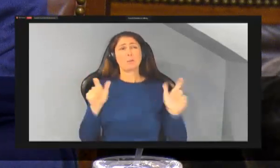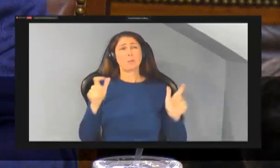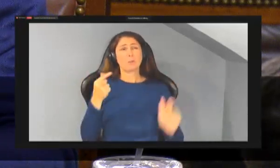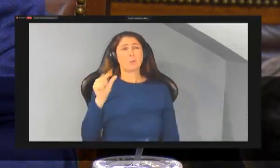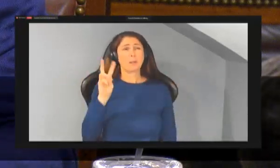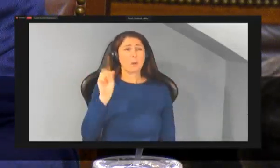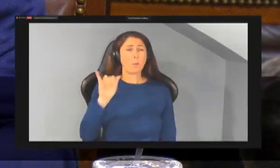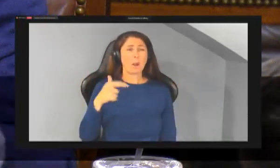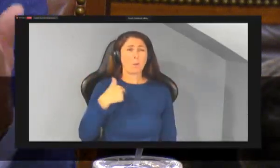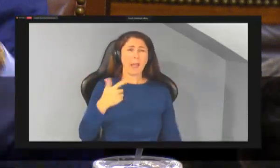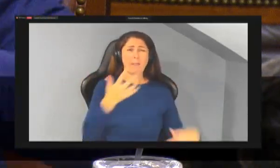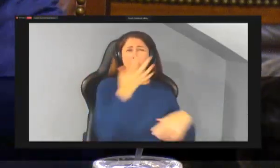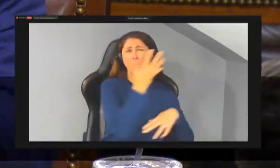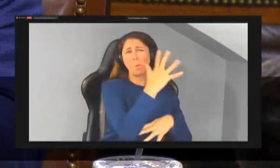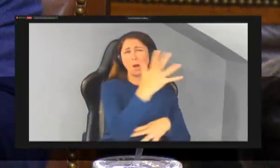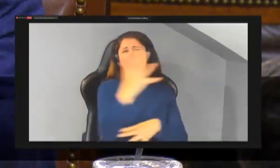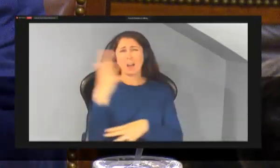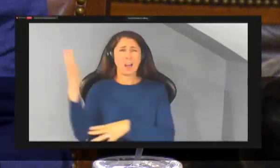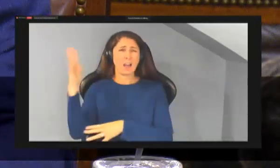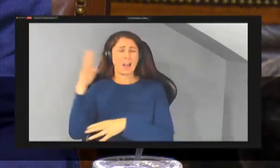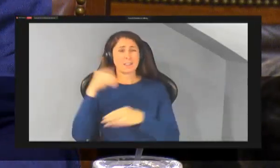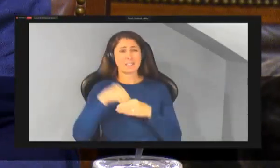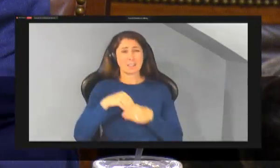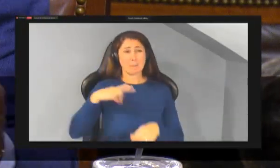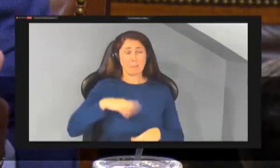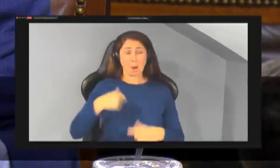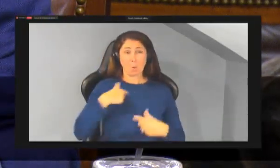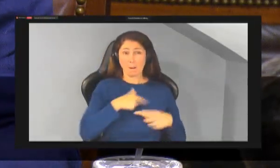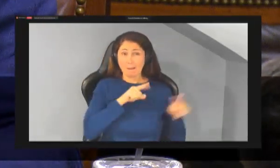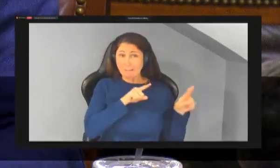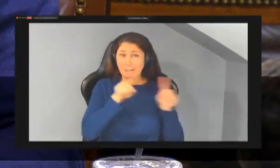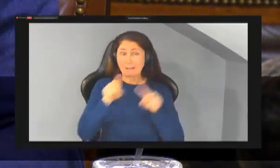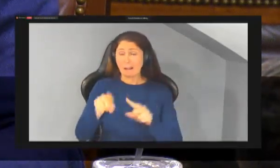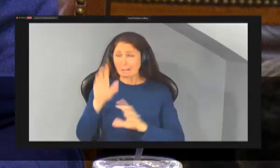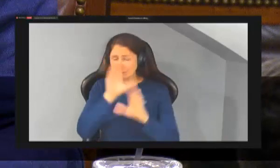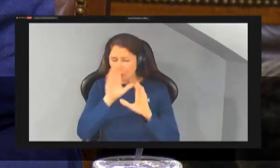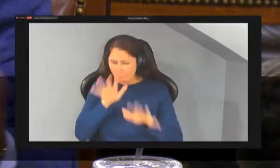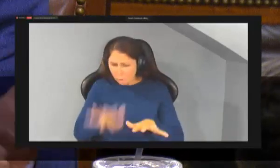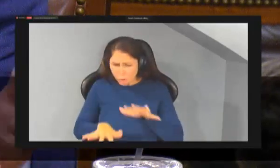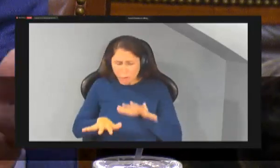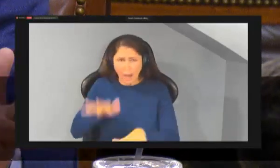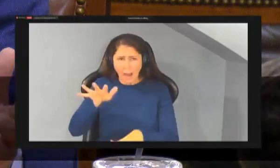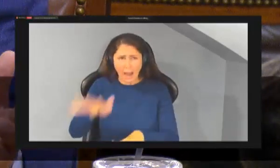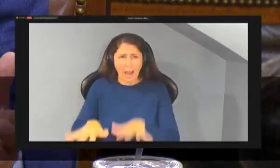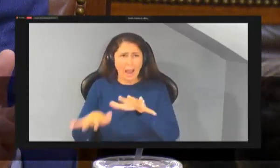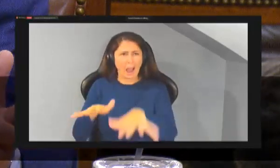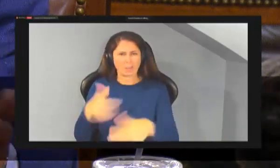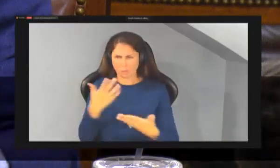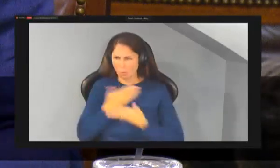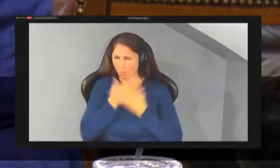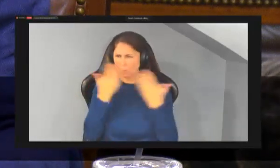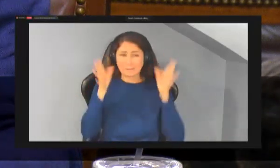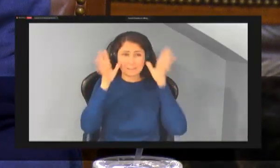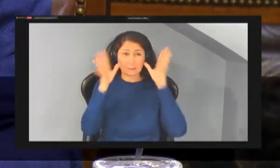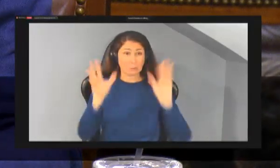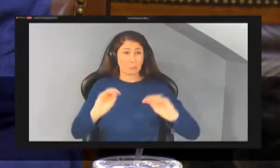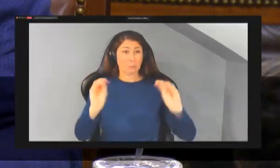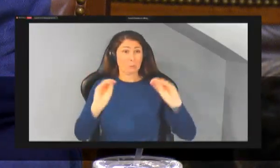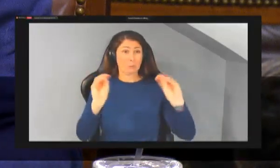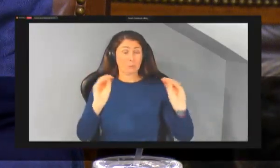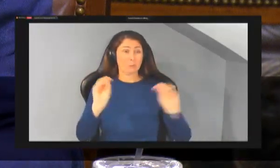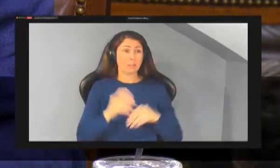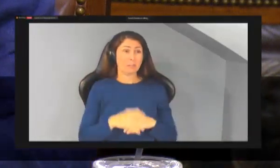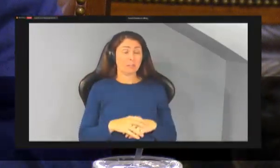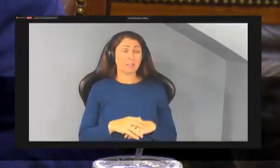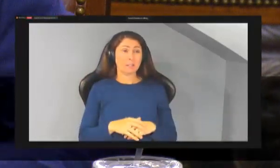woods in the city of Pittsburgh. We used to go down there, we used to look for tracks, we used to think, why aren't there any deer in here? But there weren't.